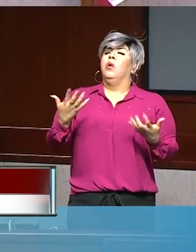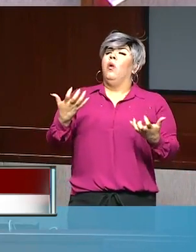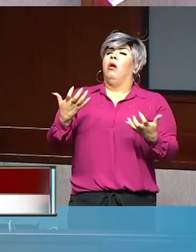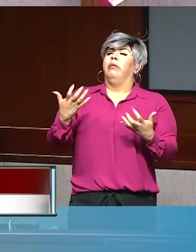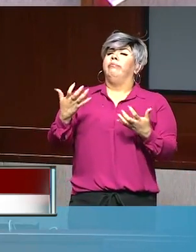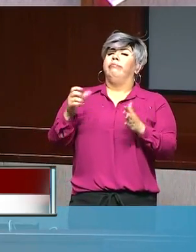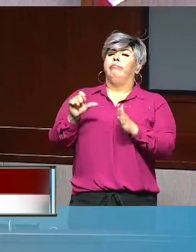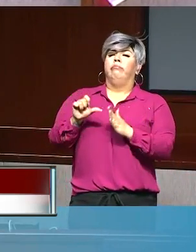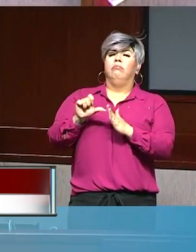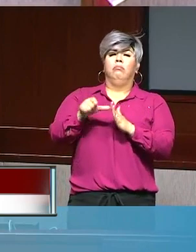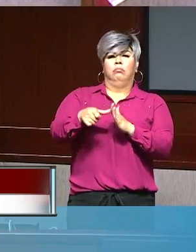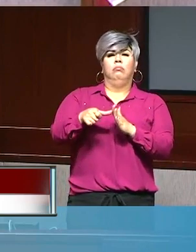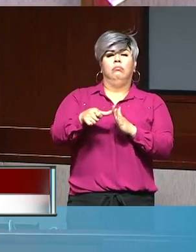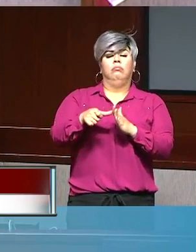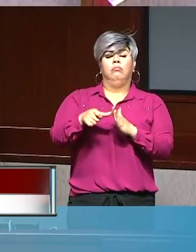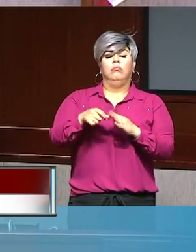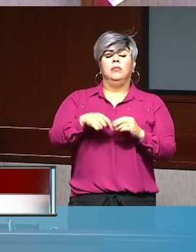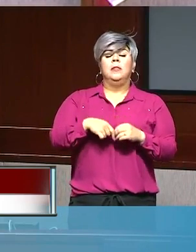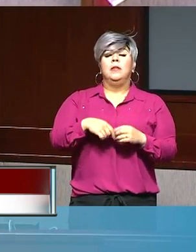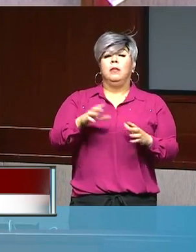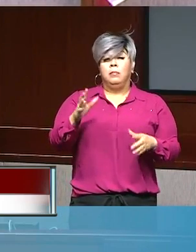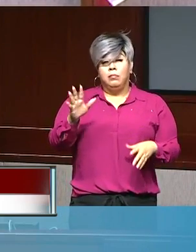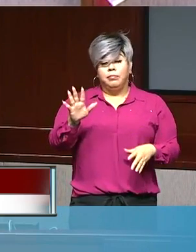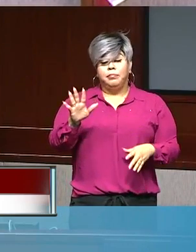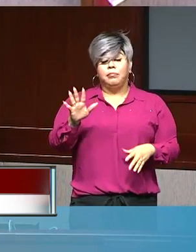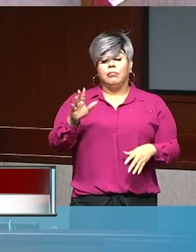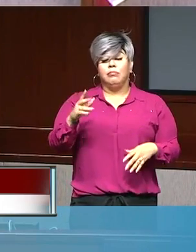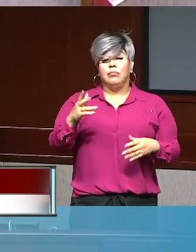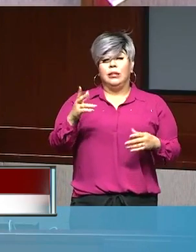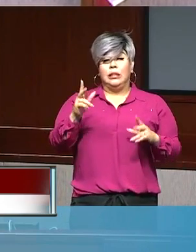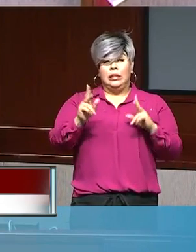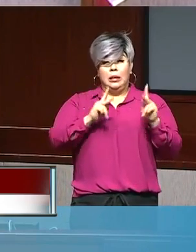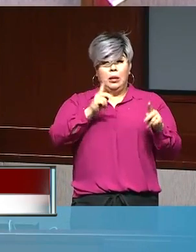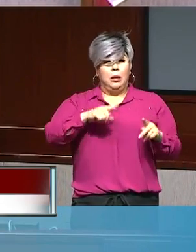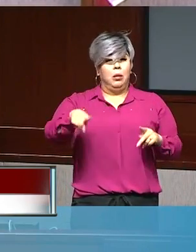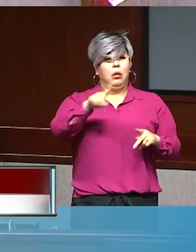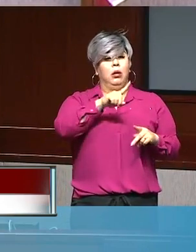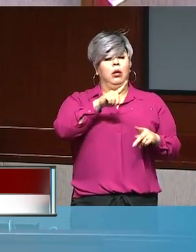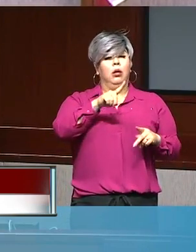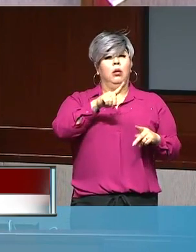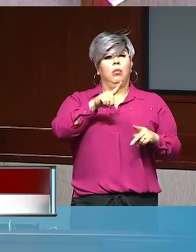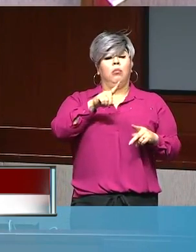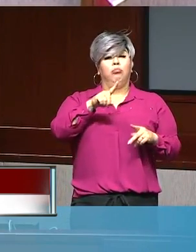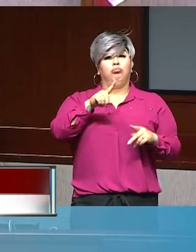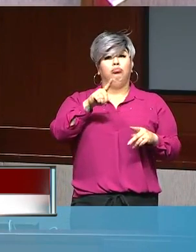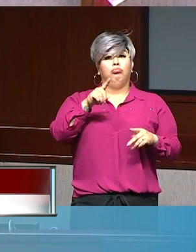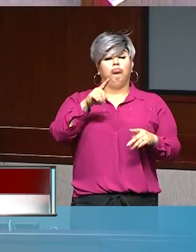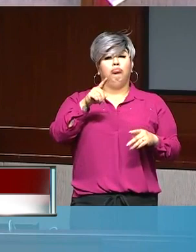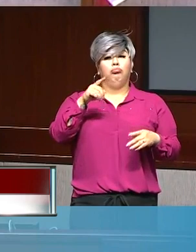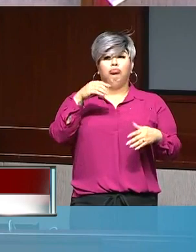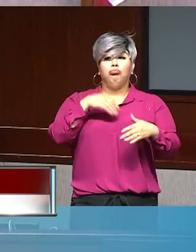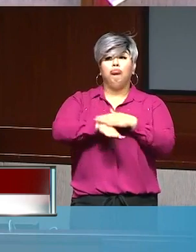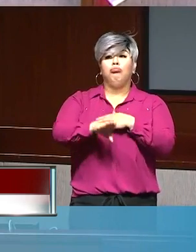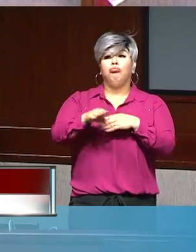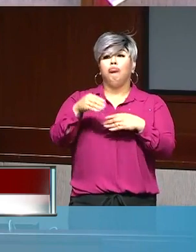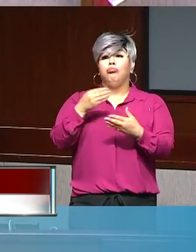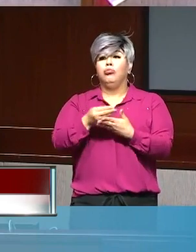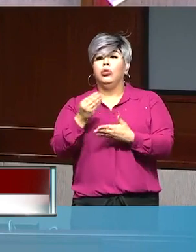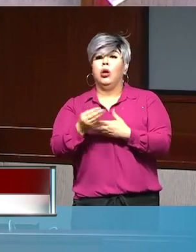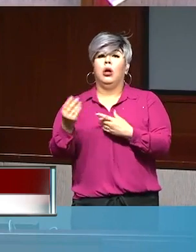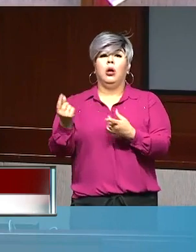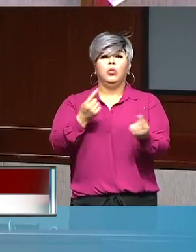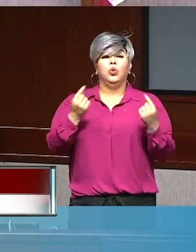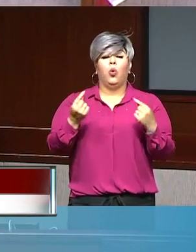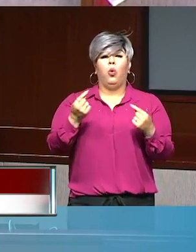point, reiterate that that people are not going to be getting sick from businesses reopening.